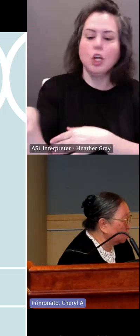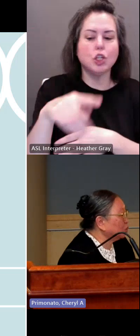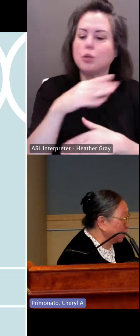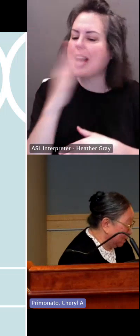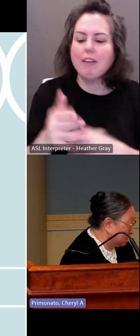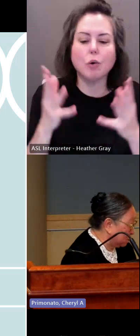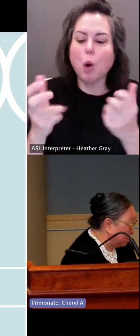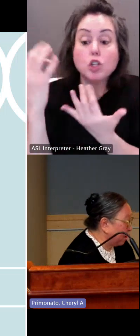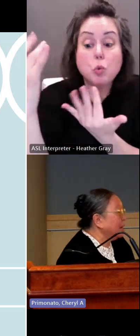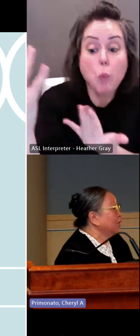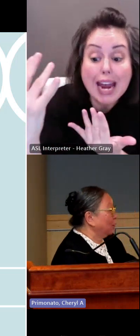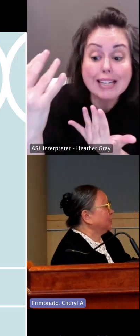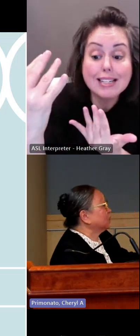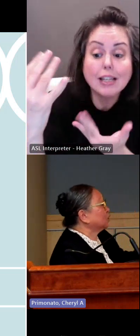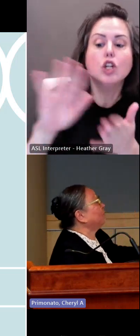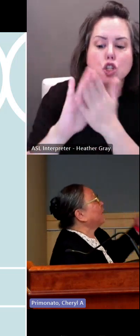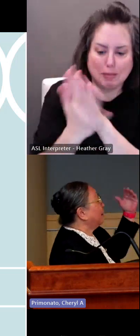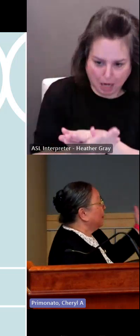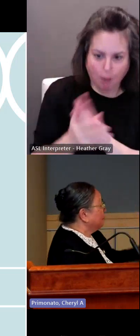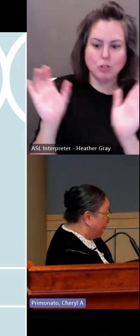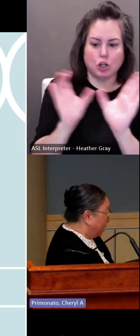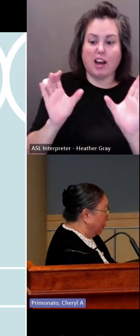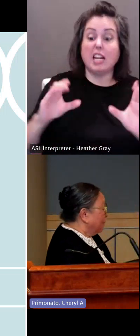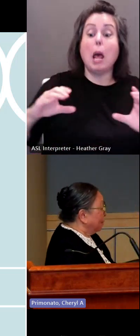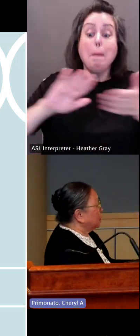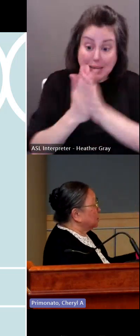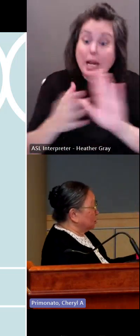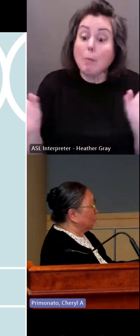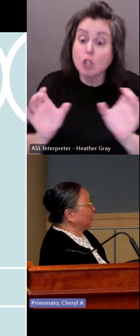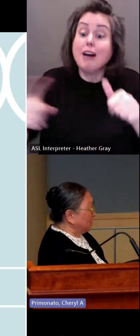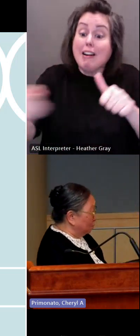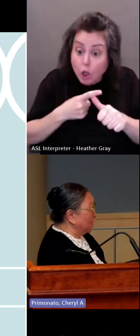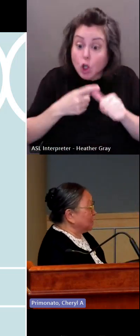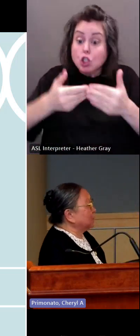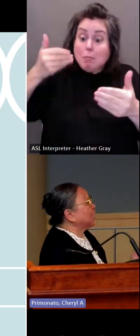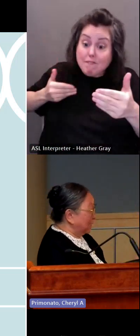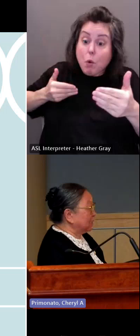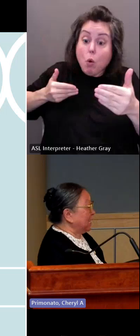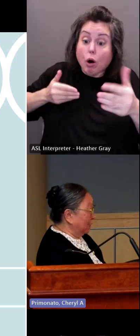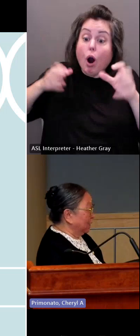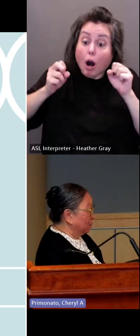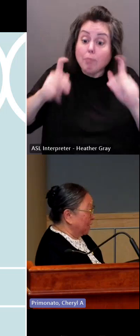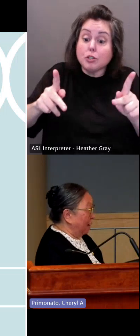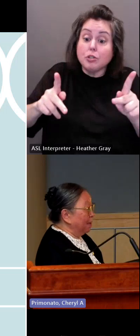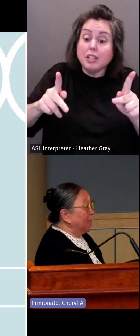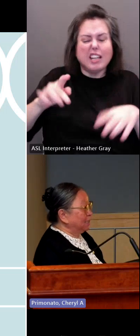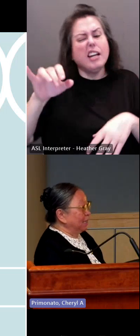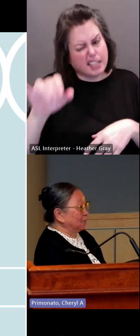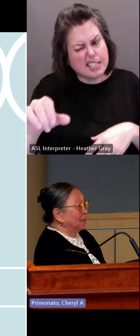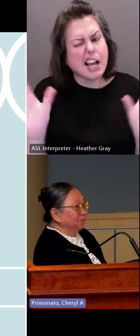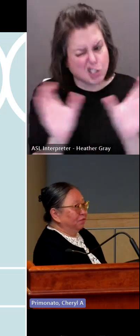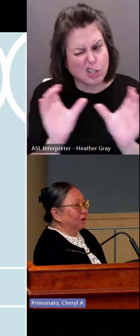on your door to try to get certified. You want to get certified prior, because the certification process does take a little time. The